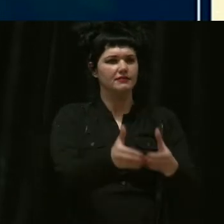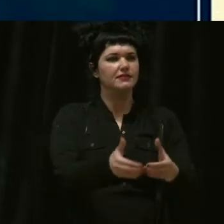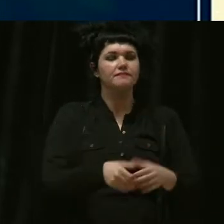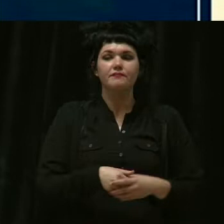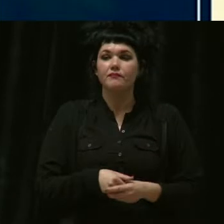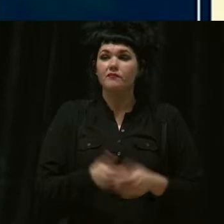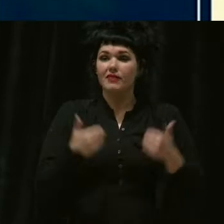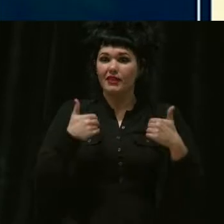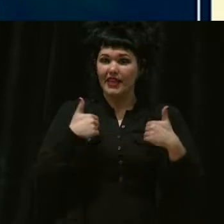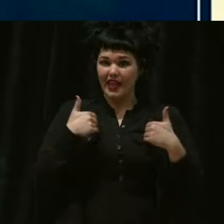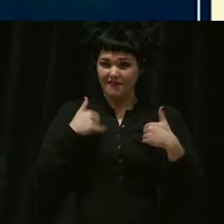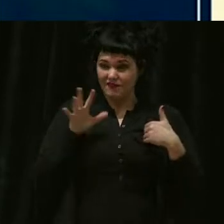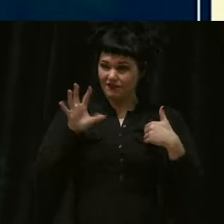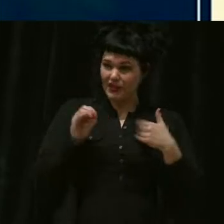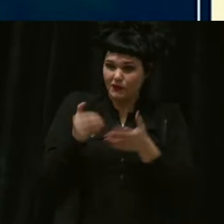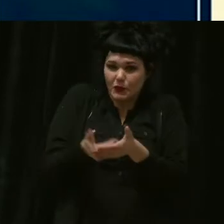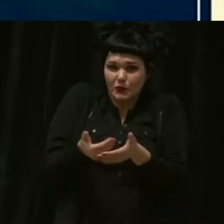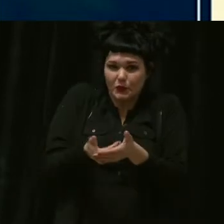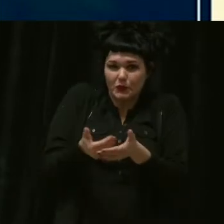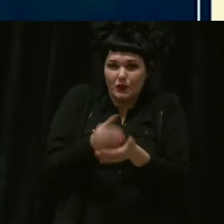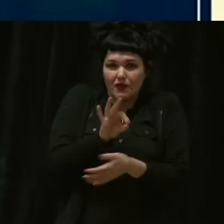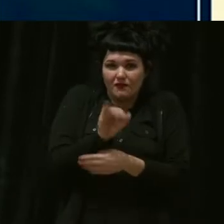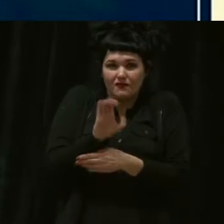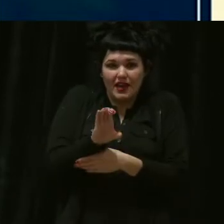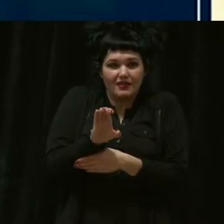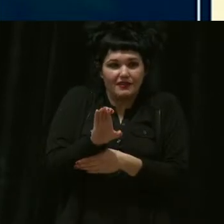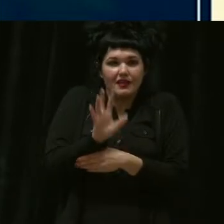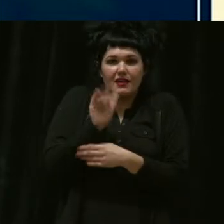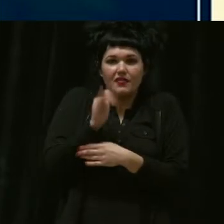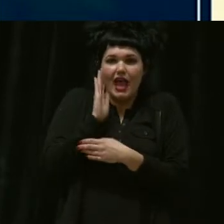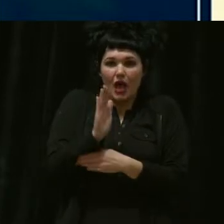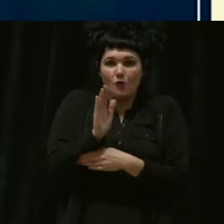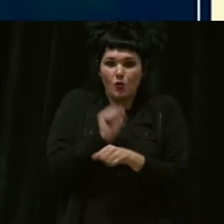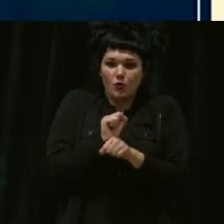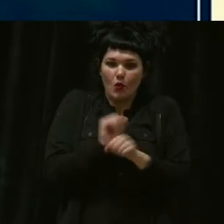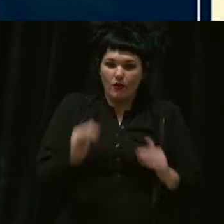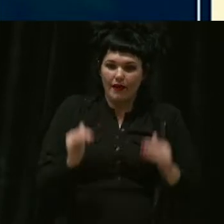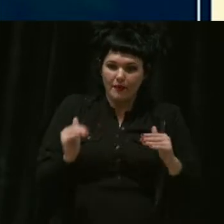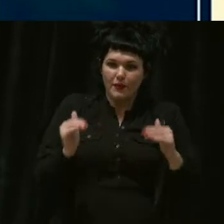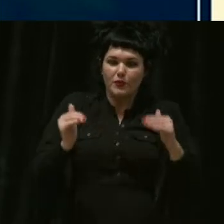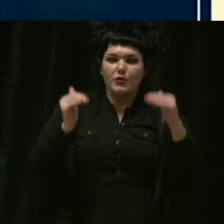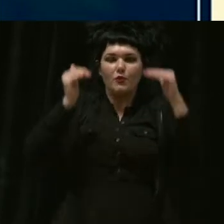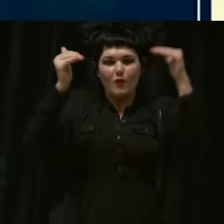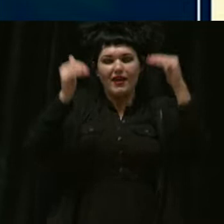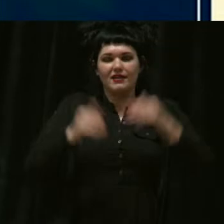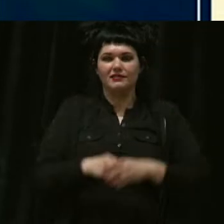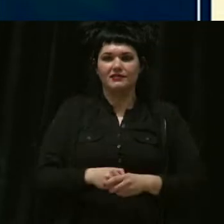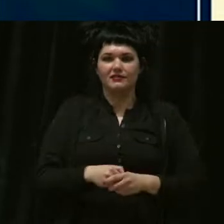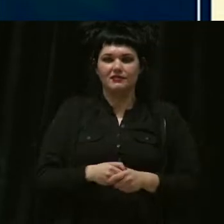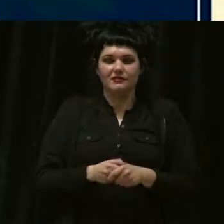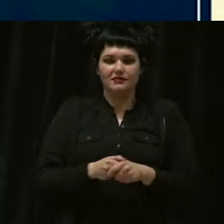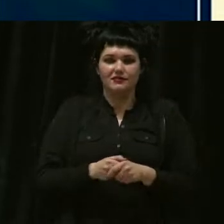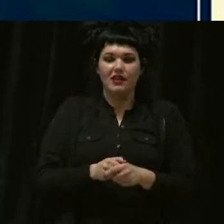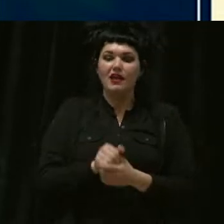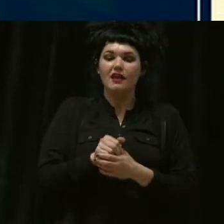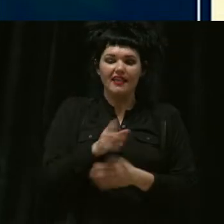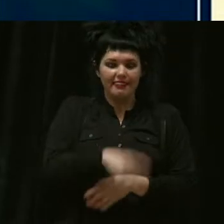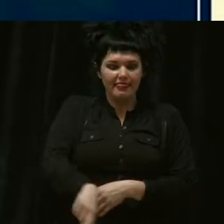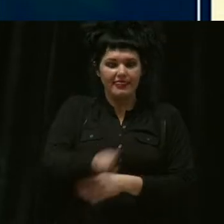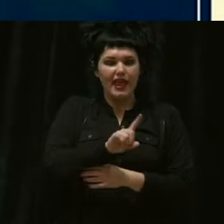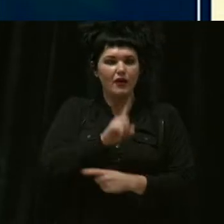50 new faculty who will go up through the ranks, who are committed, who are